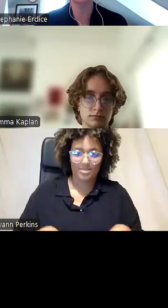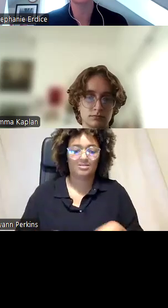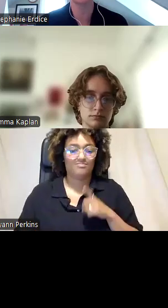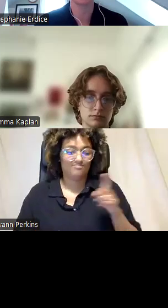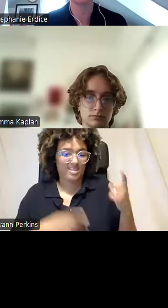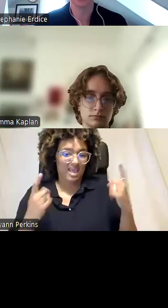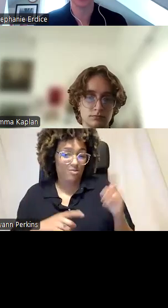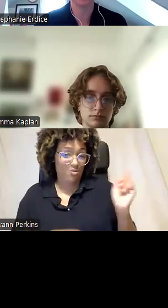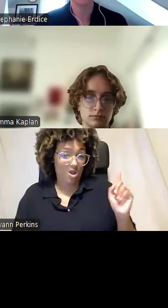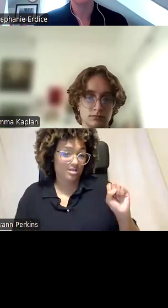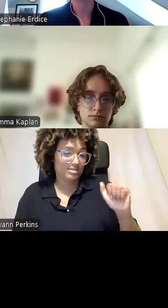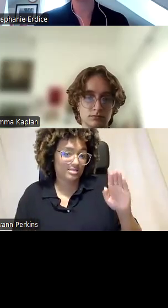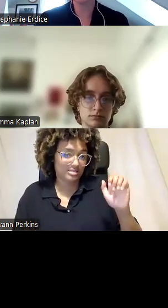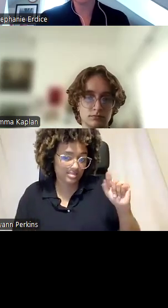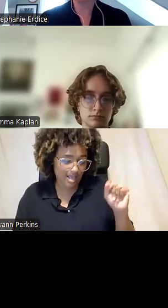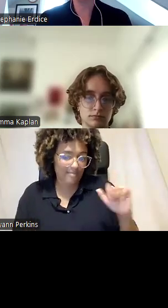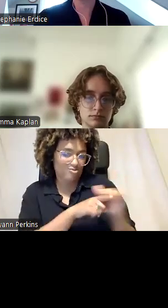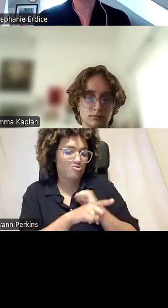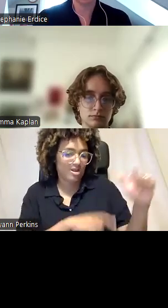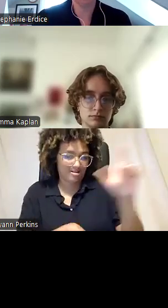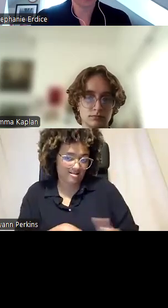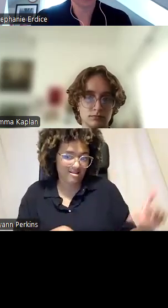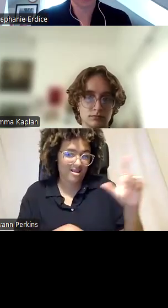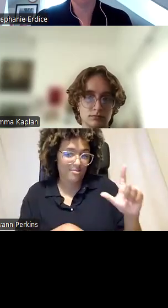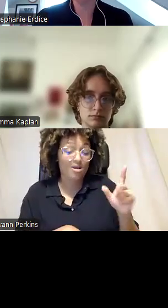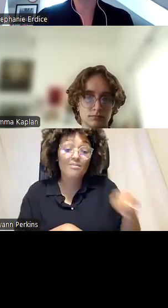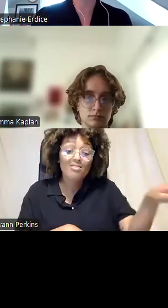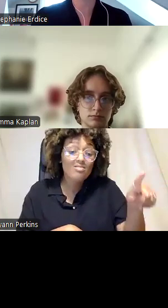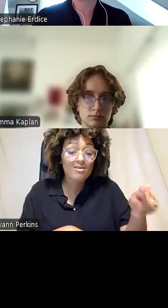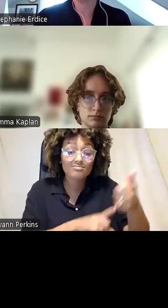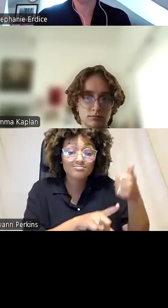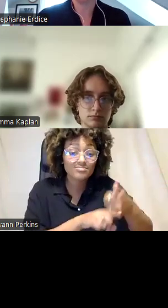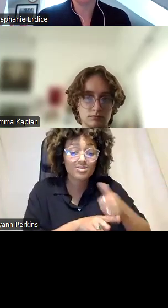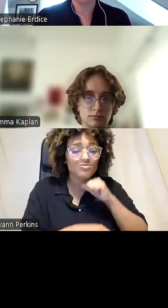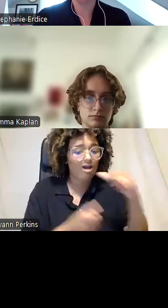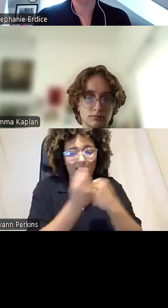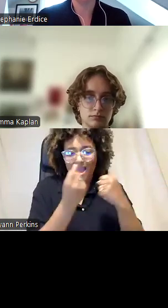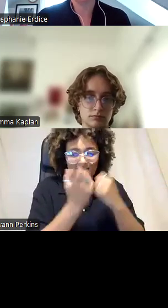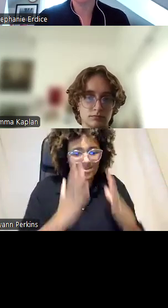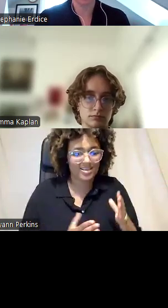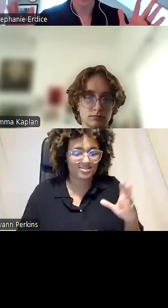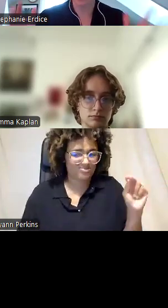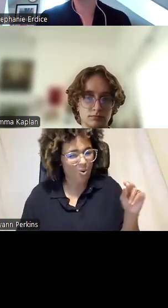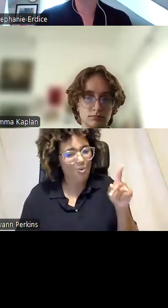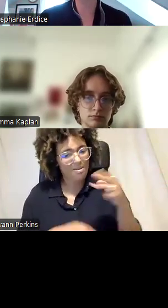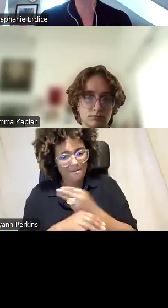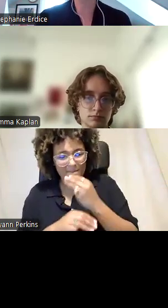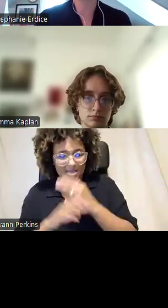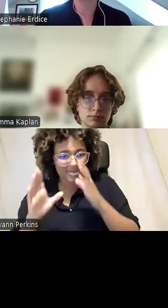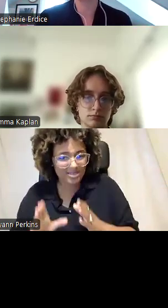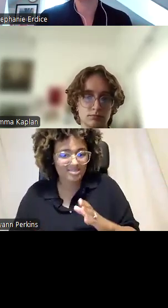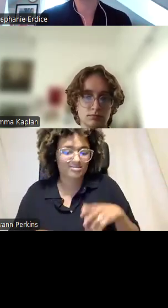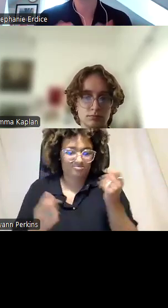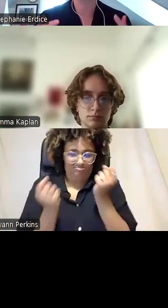assault advocates, they were mathematicians. So sometimes when Alyssa and I have presented that, people have really challenged where we got this information. And there is a